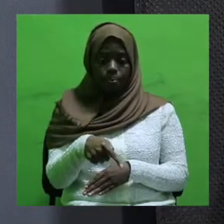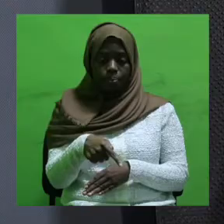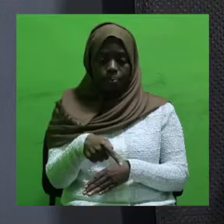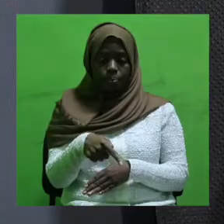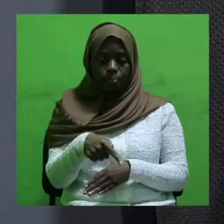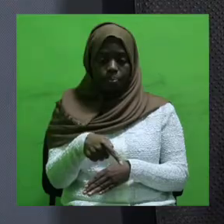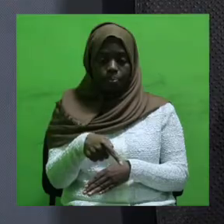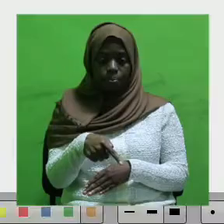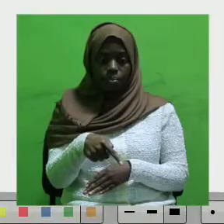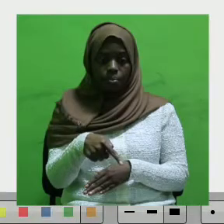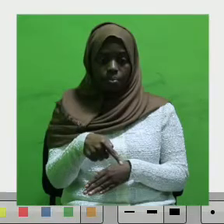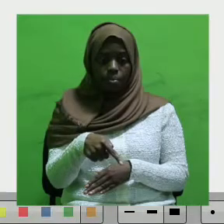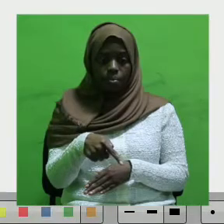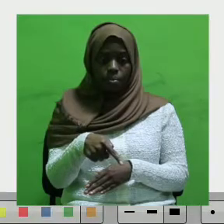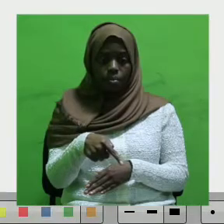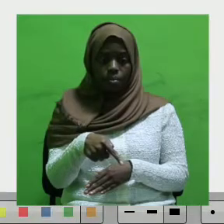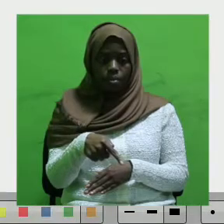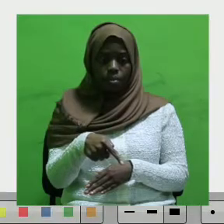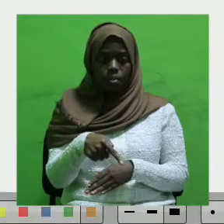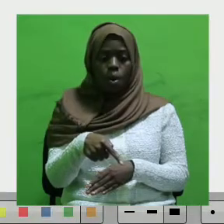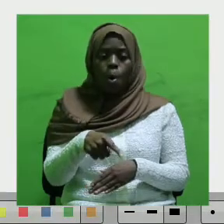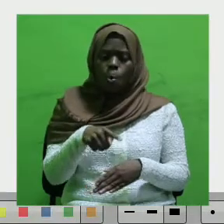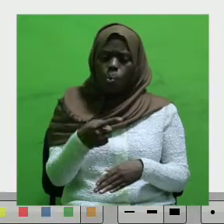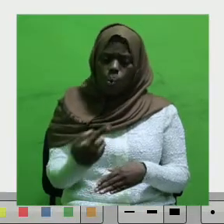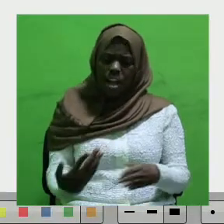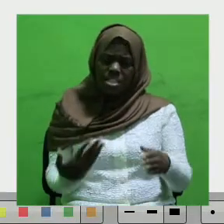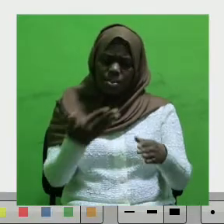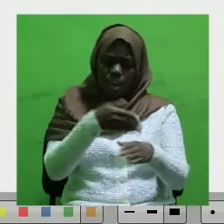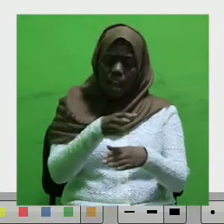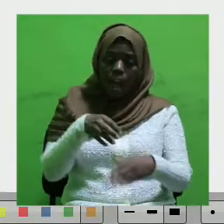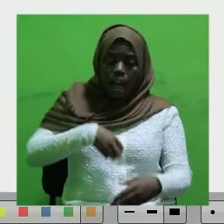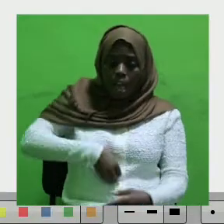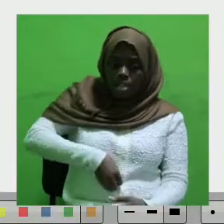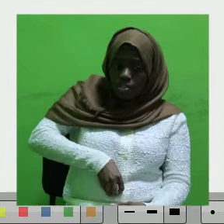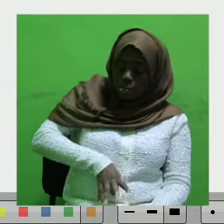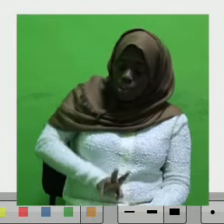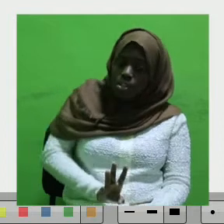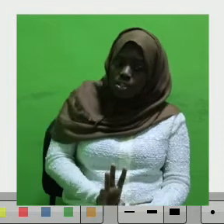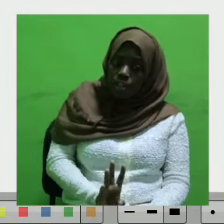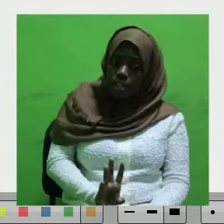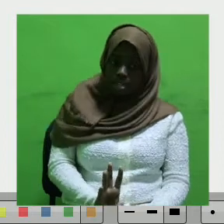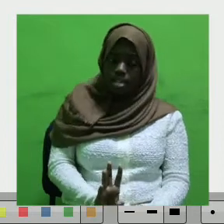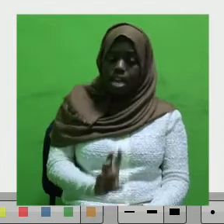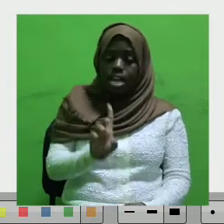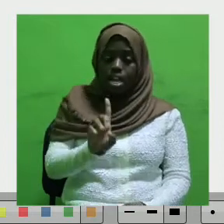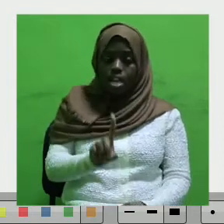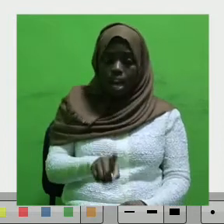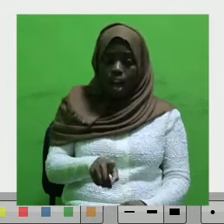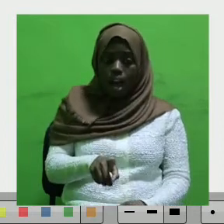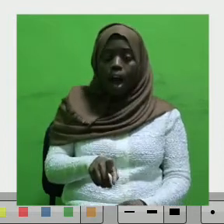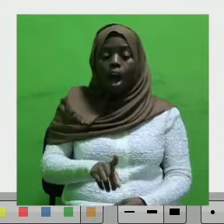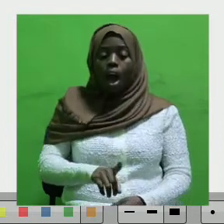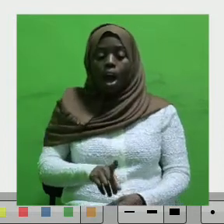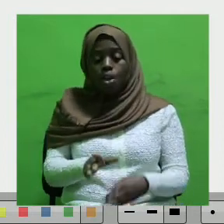excretory products useful? So a question like this requires a person to mention on